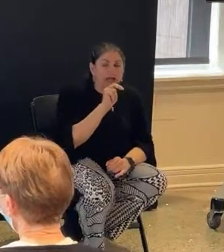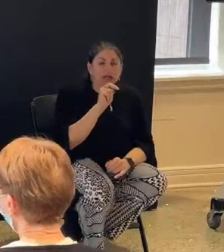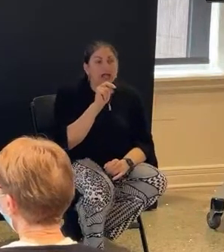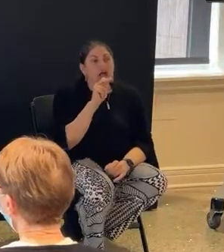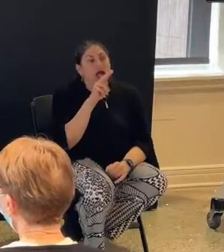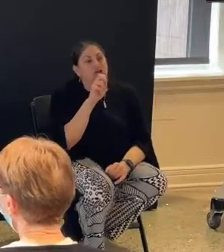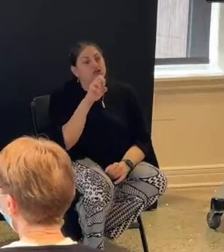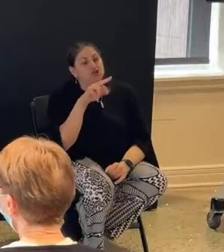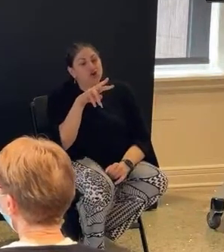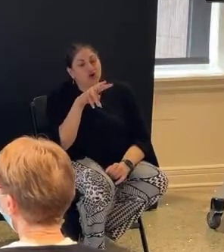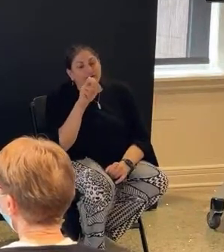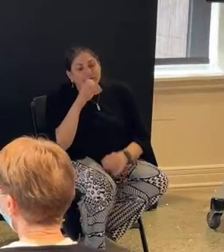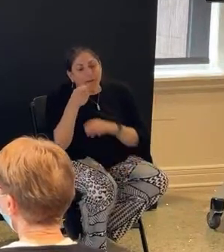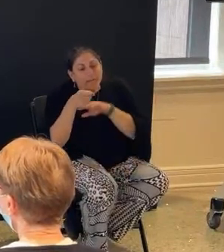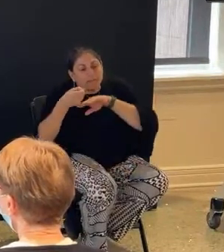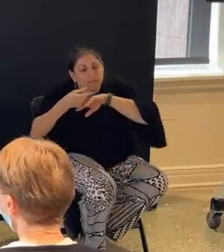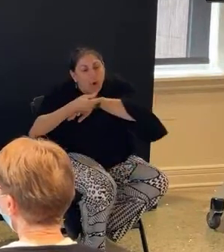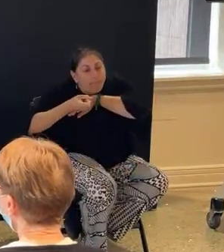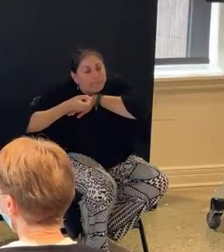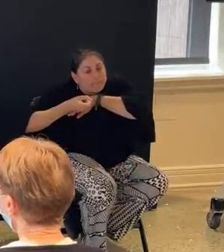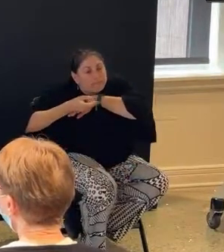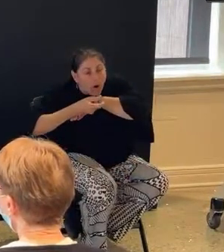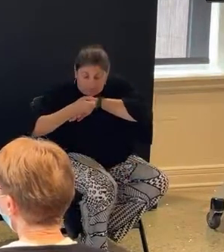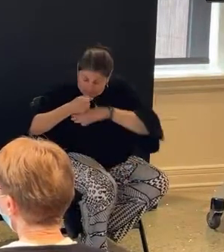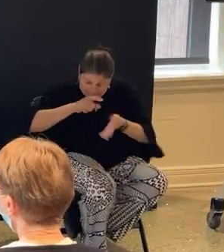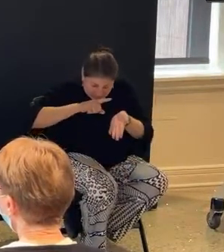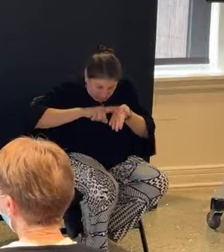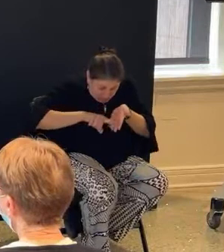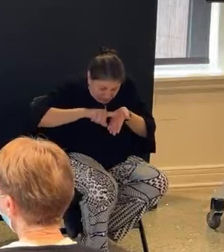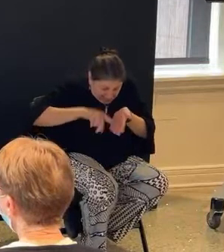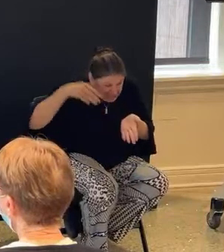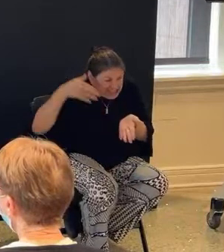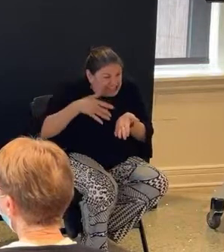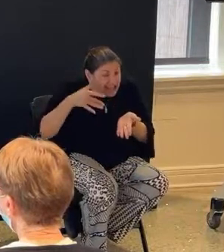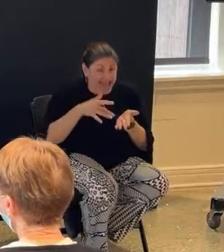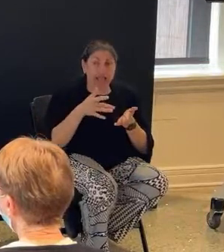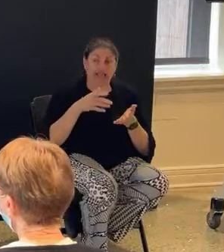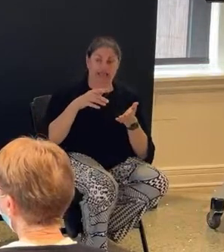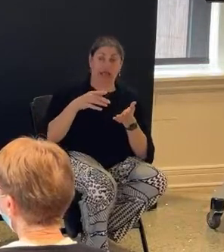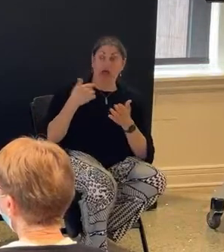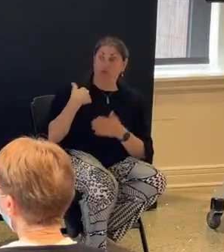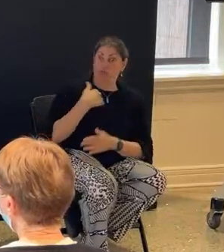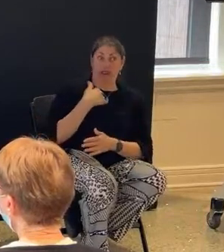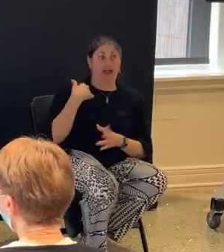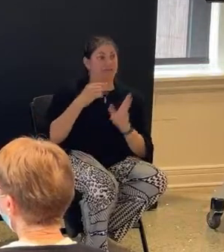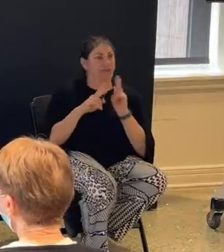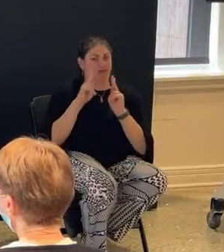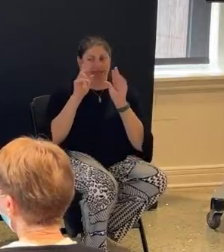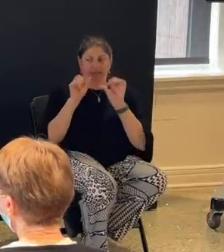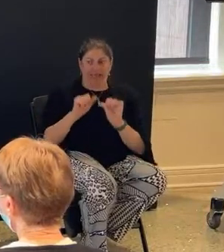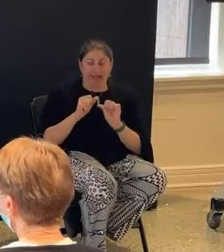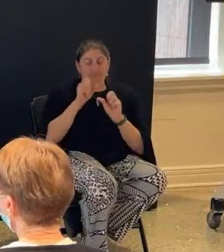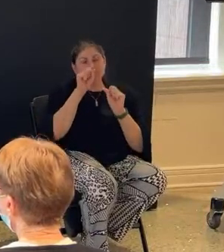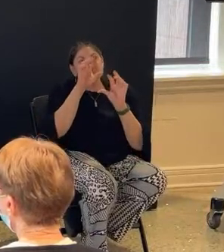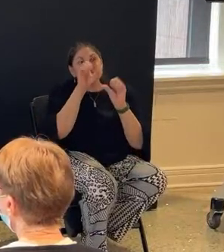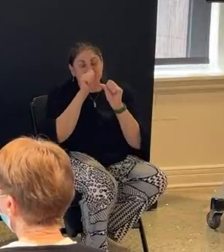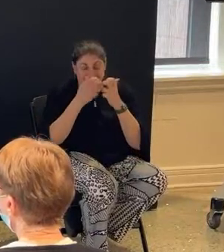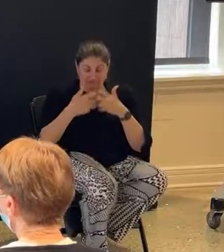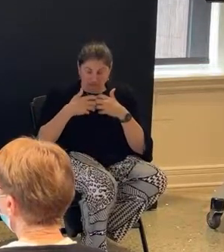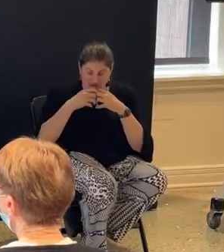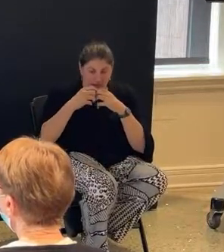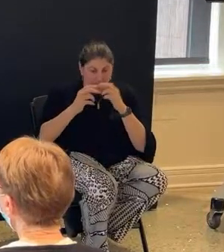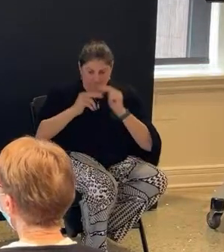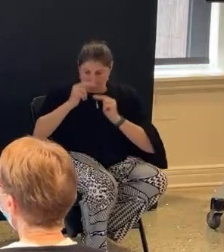pulses, and, you know, they build these, you know, they have people who can build these incredible machines where you have like one